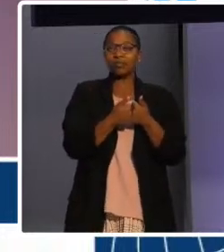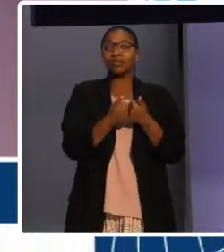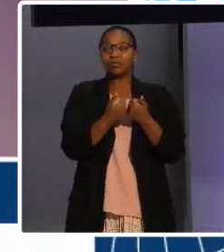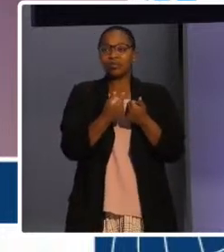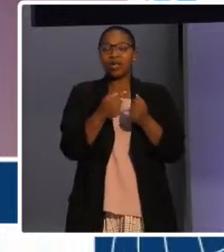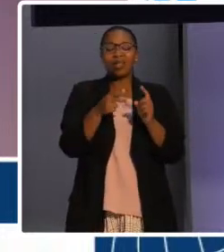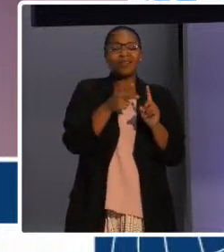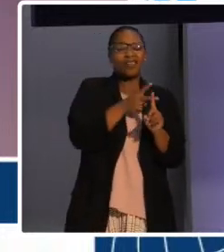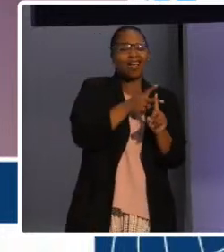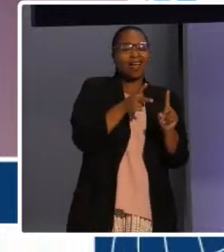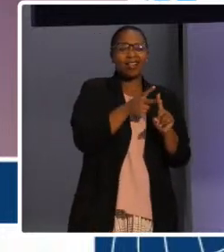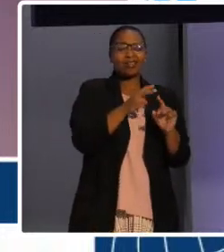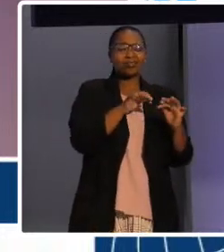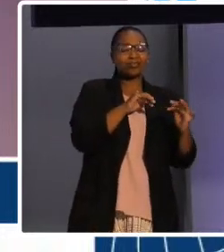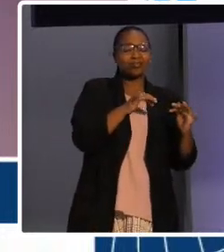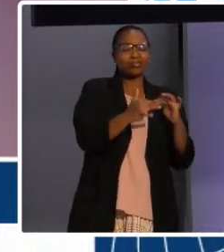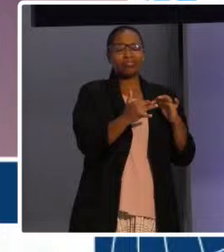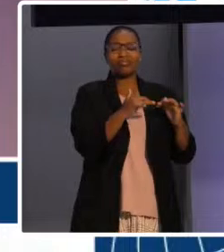violent conflicts